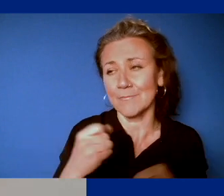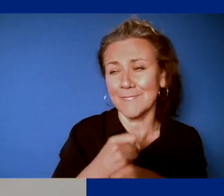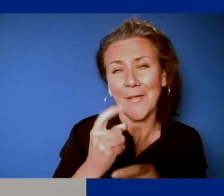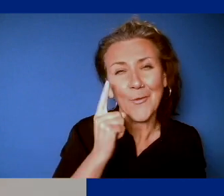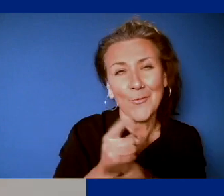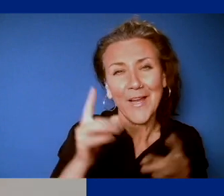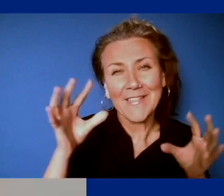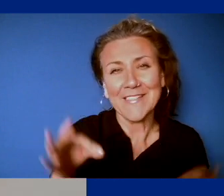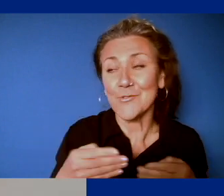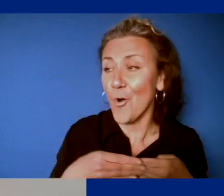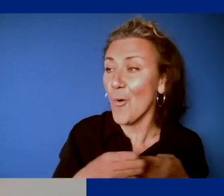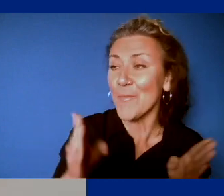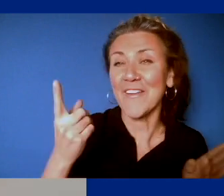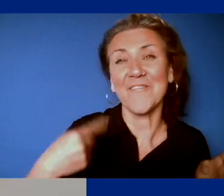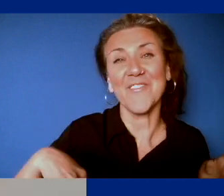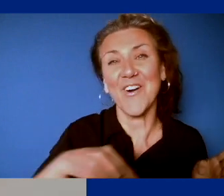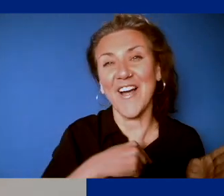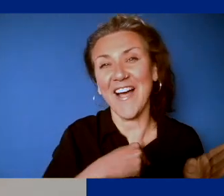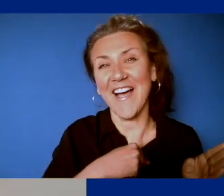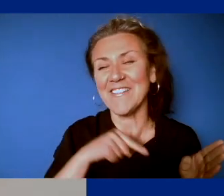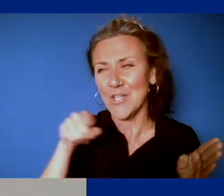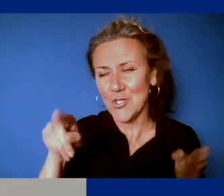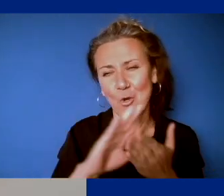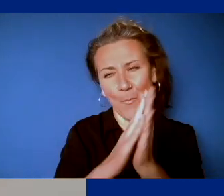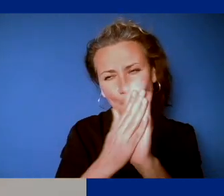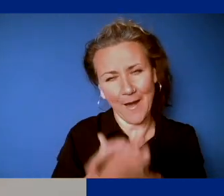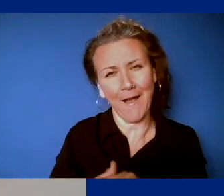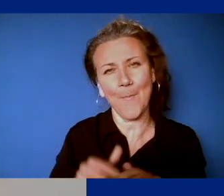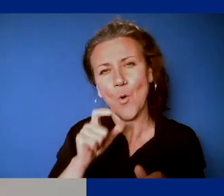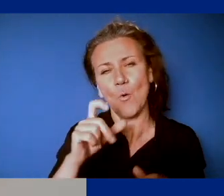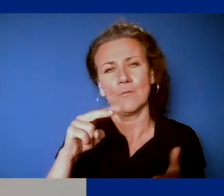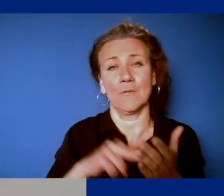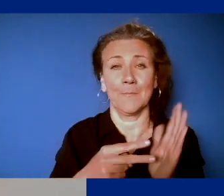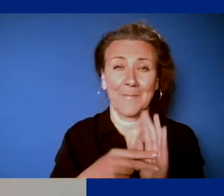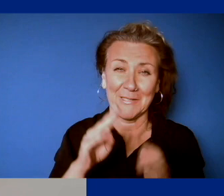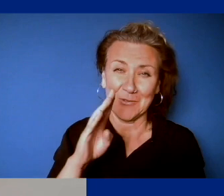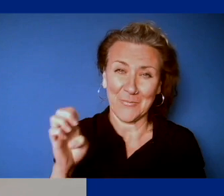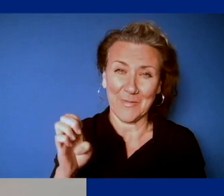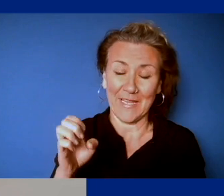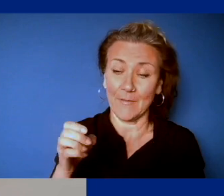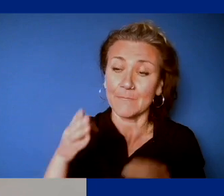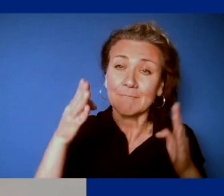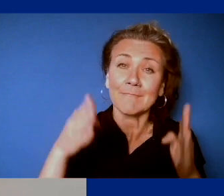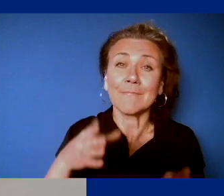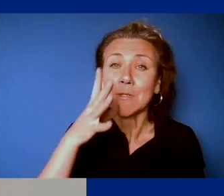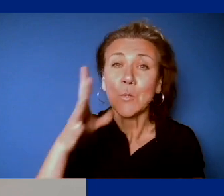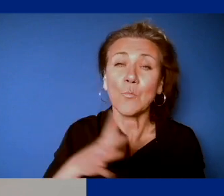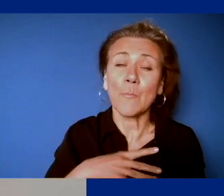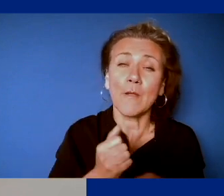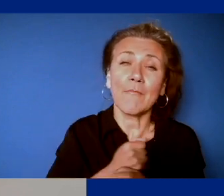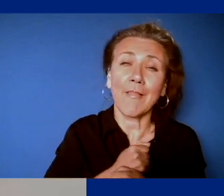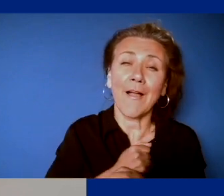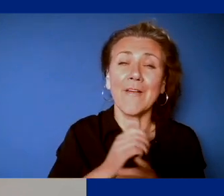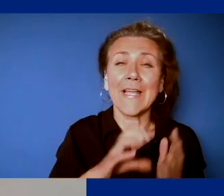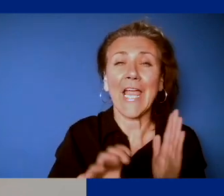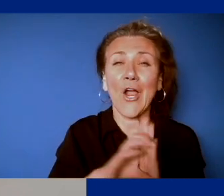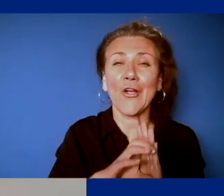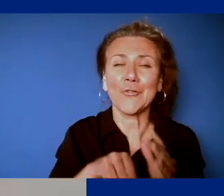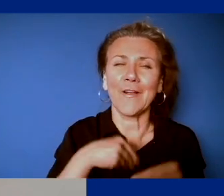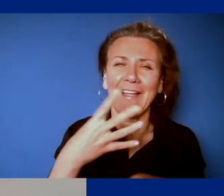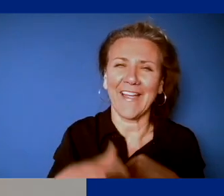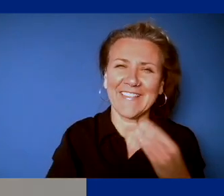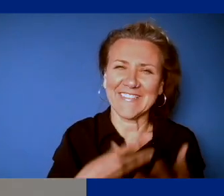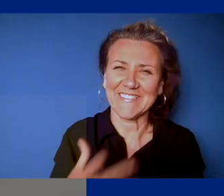up the world to us, to open up your heart to us, and being the kind of person that you were always meant to be, a woman of love and character